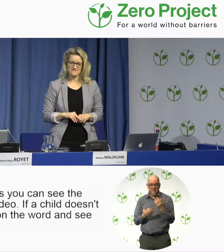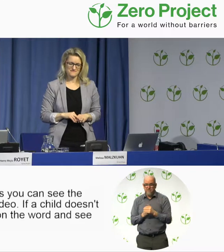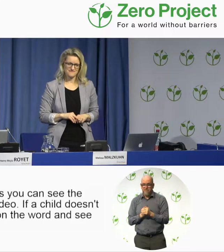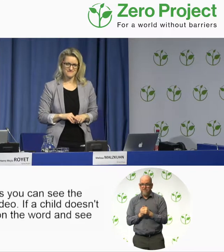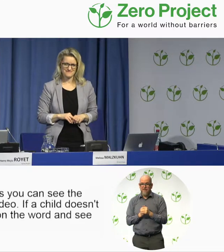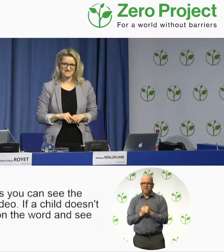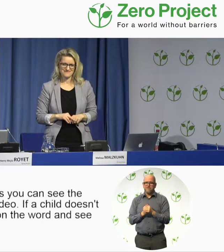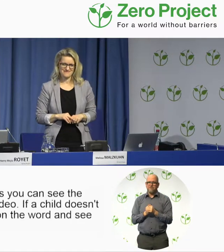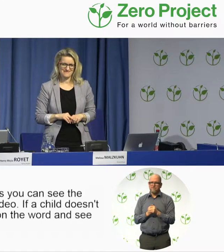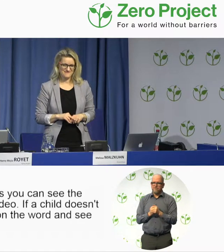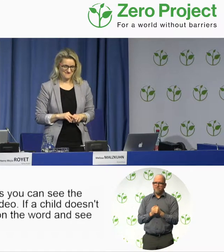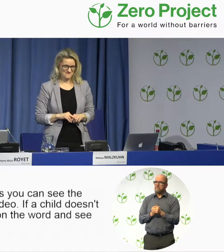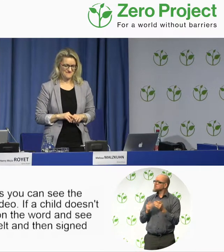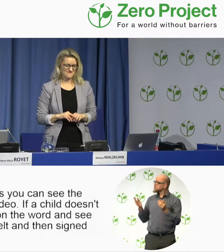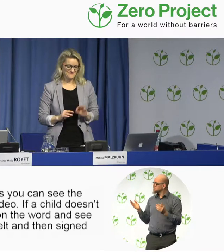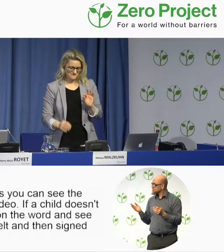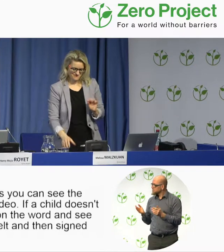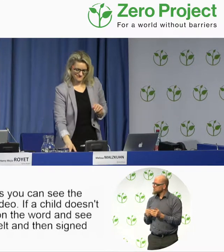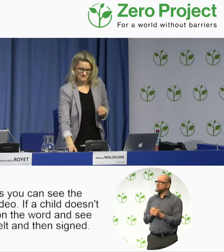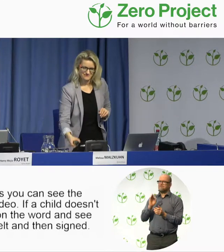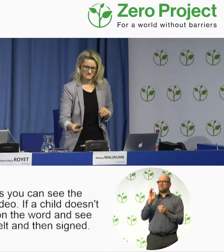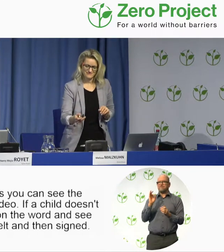signed, spelled, and then signed.